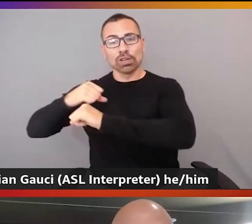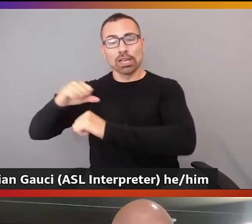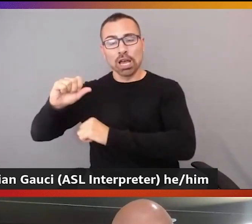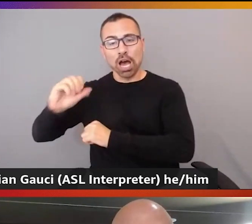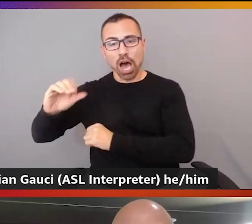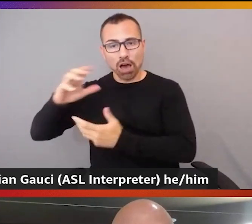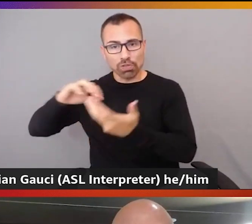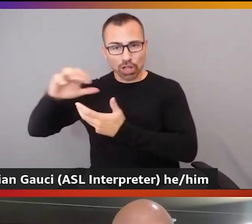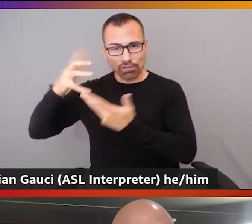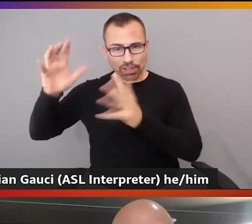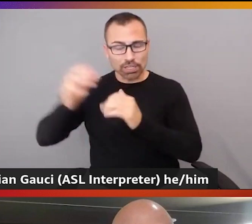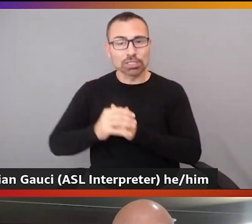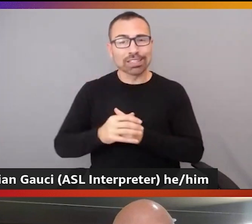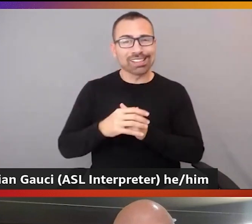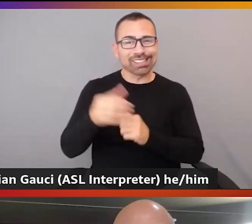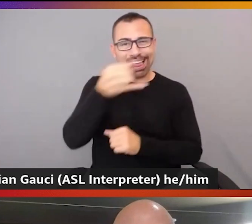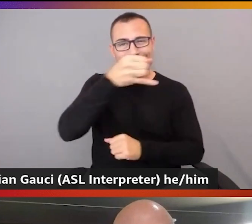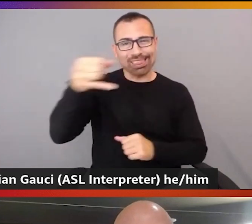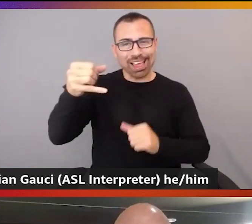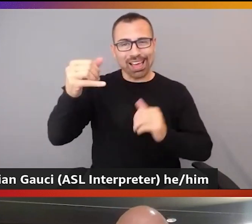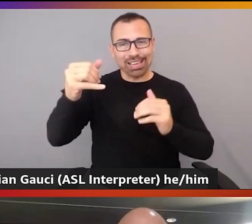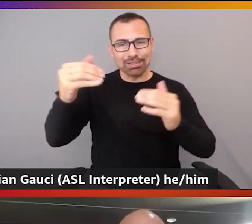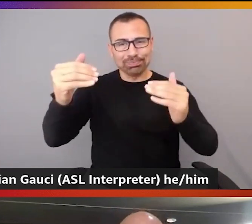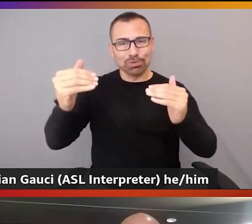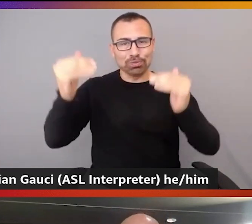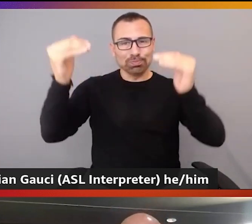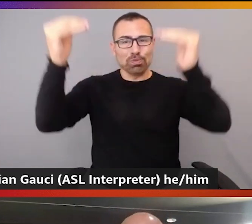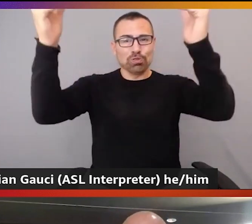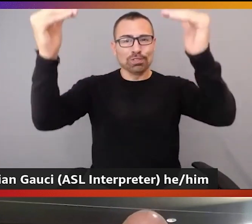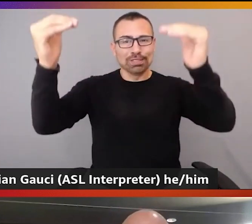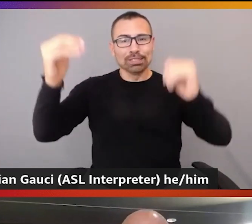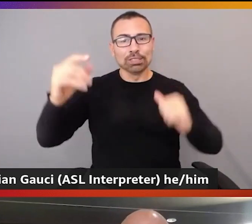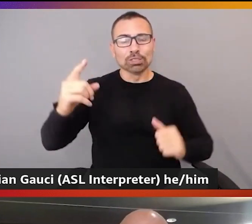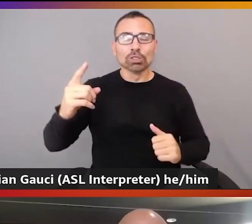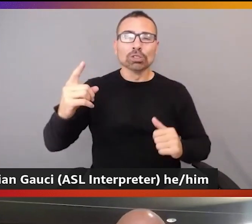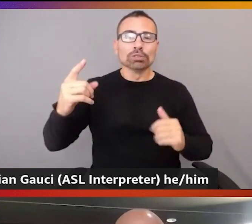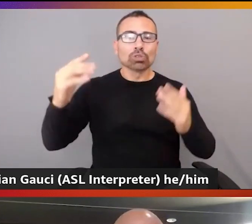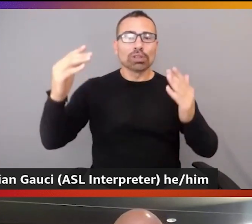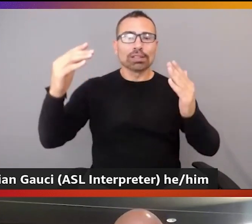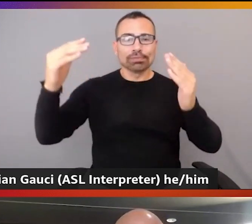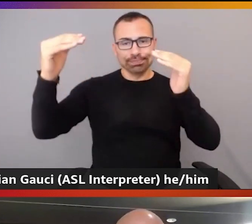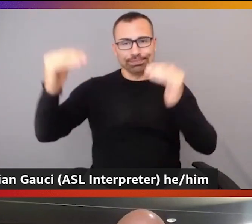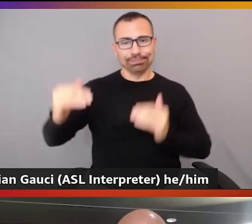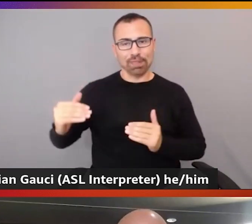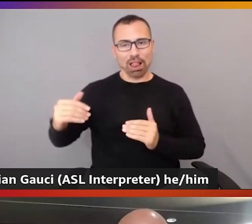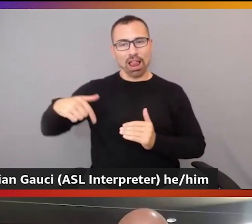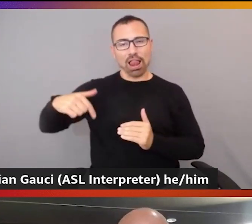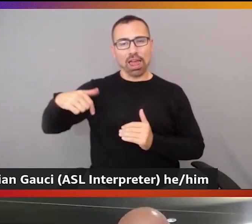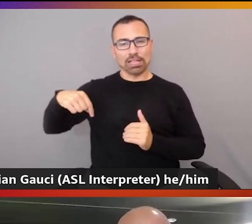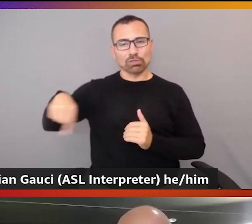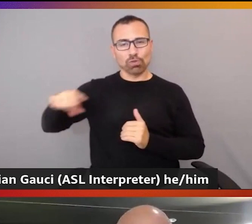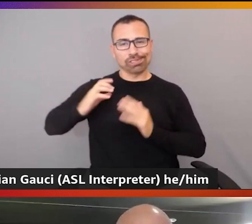bit less on the plate for our customers. So really excited to see this.